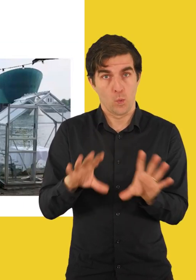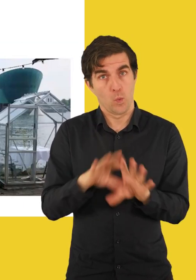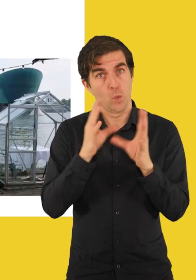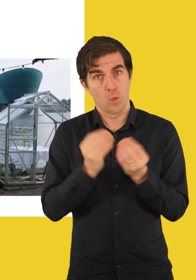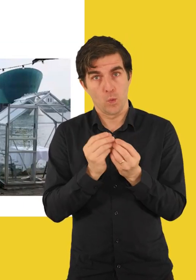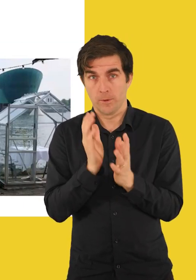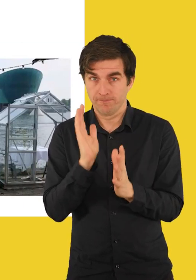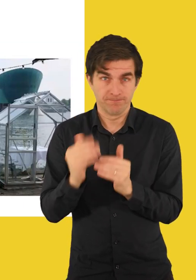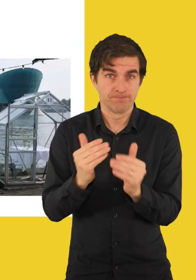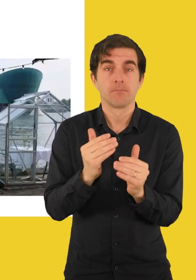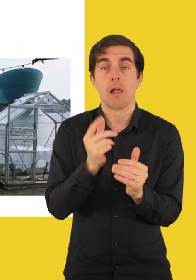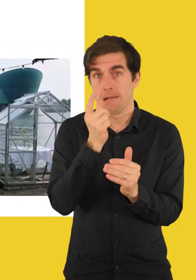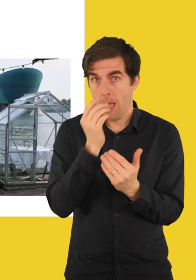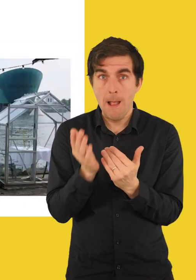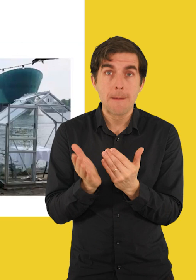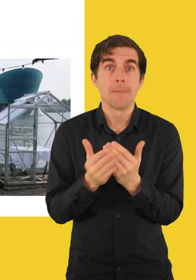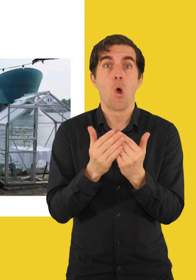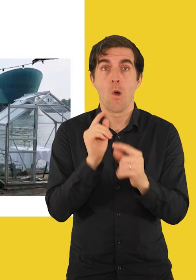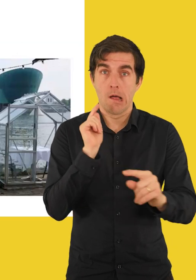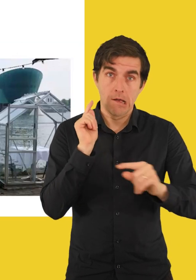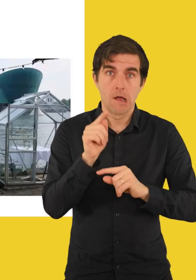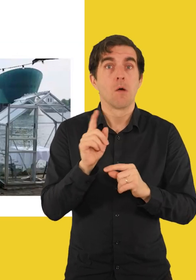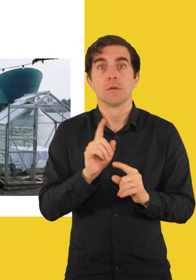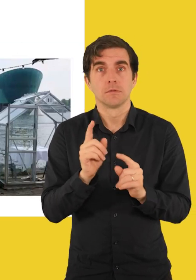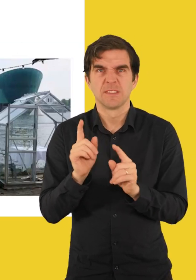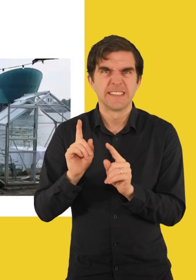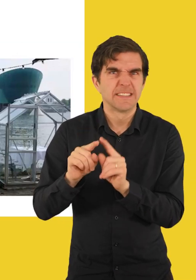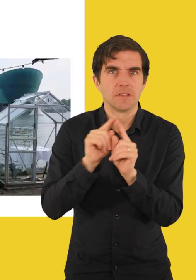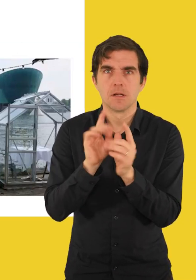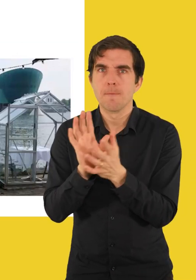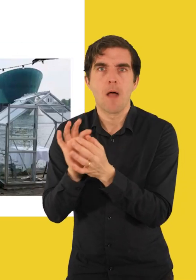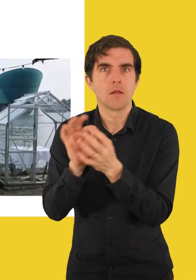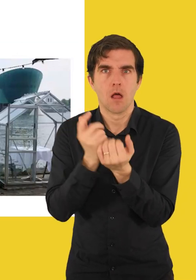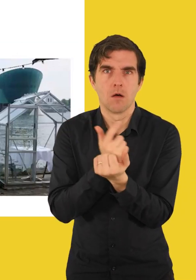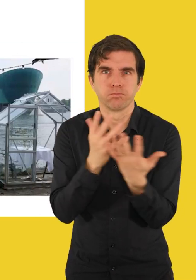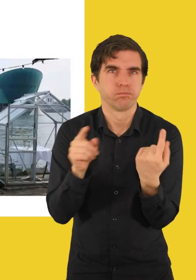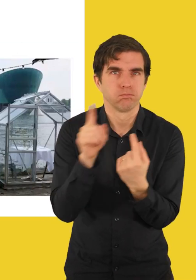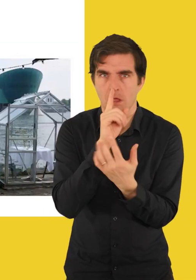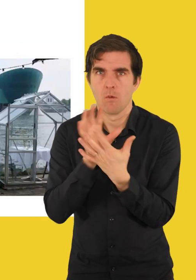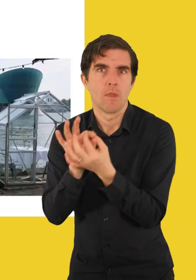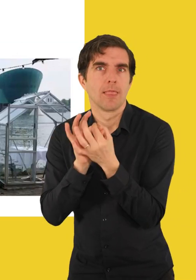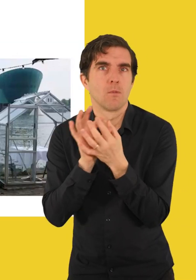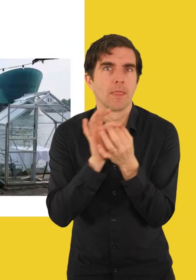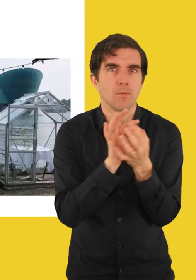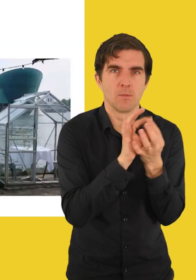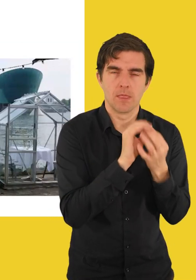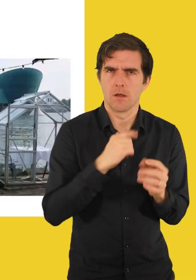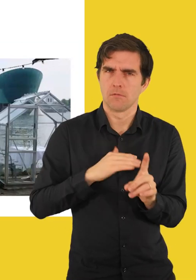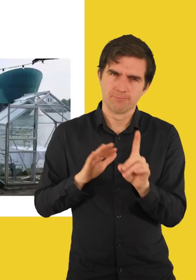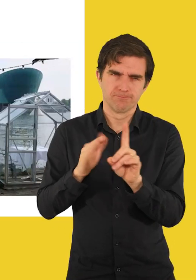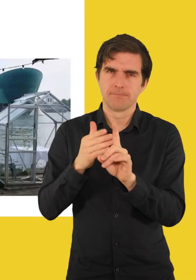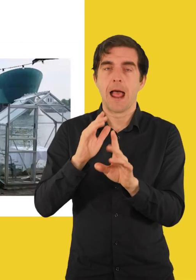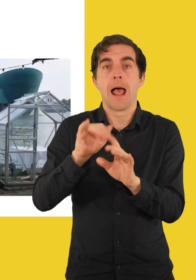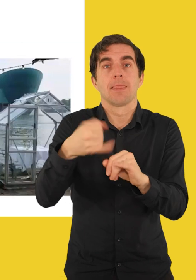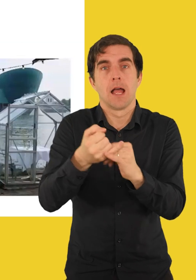5 million euros, that it can expand more at the end by working with a lot of different partners. So that's